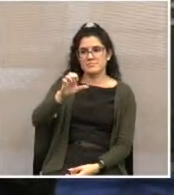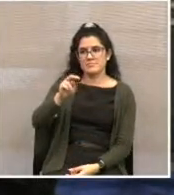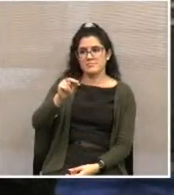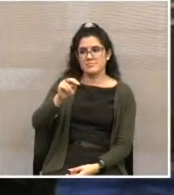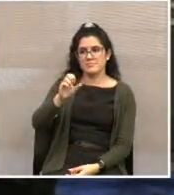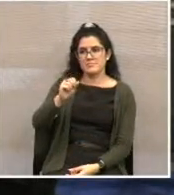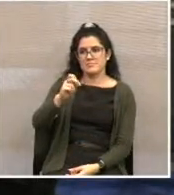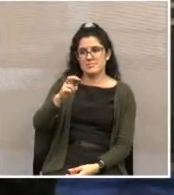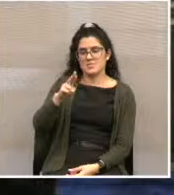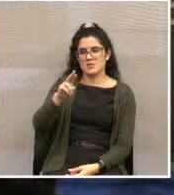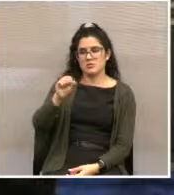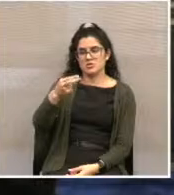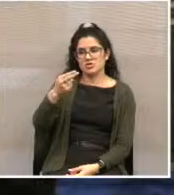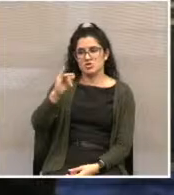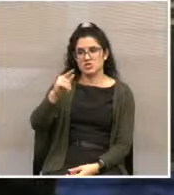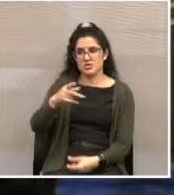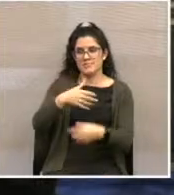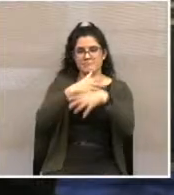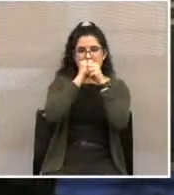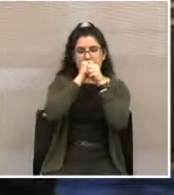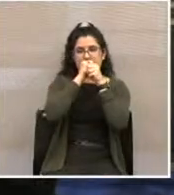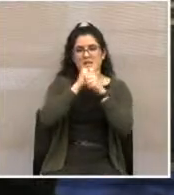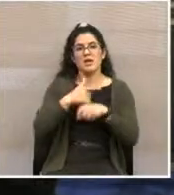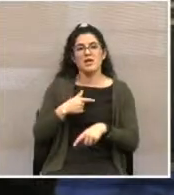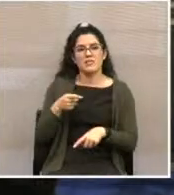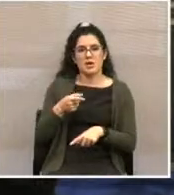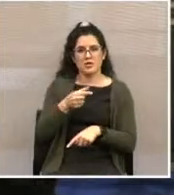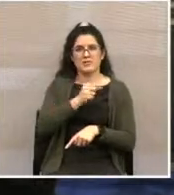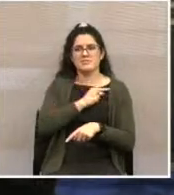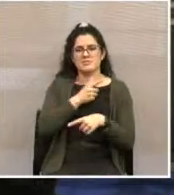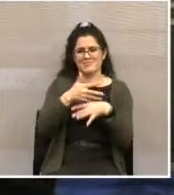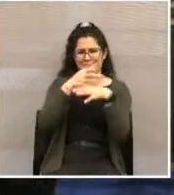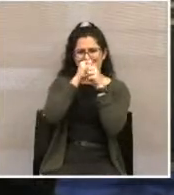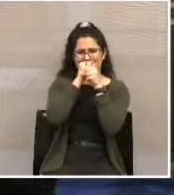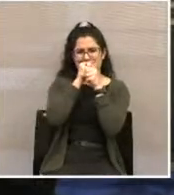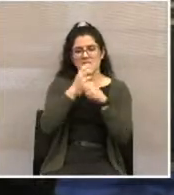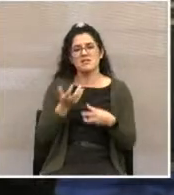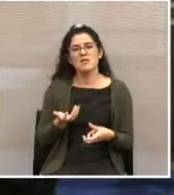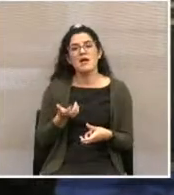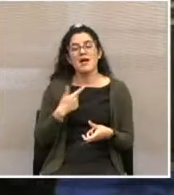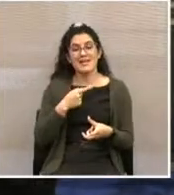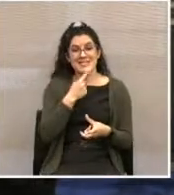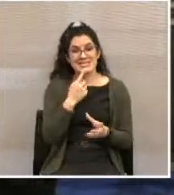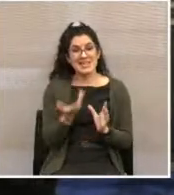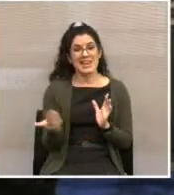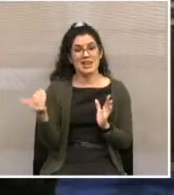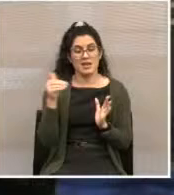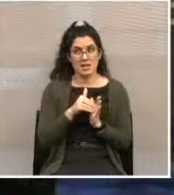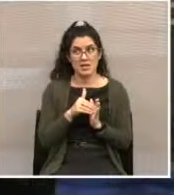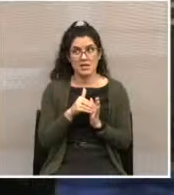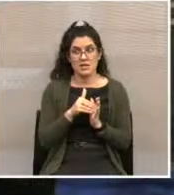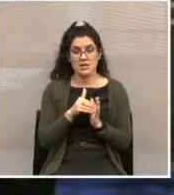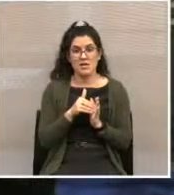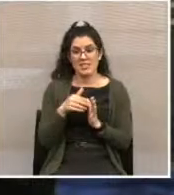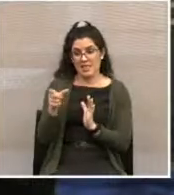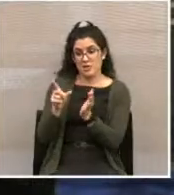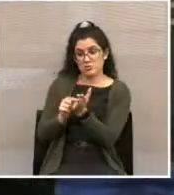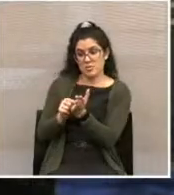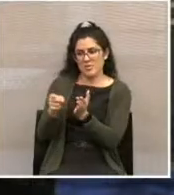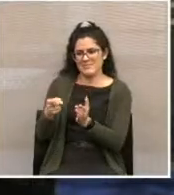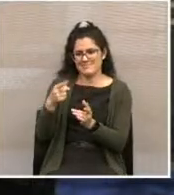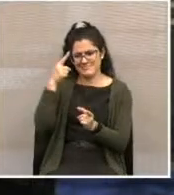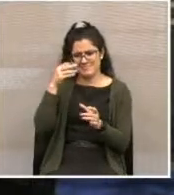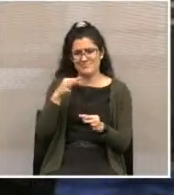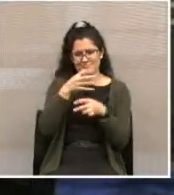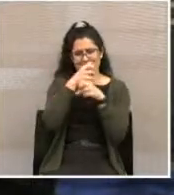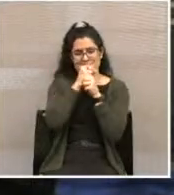response. The Herald is guilty of censorship. And I repeat that because that is now a new talking